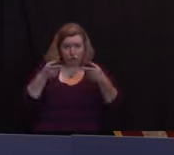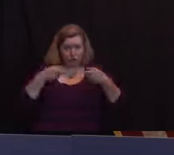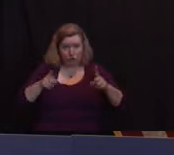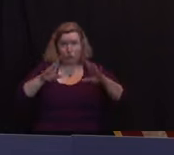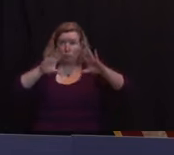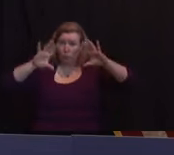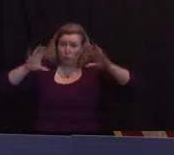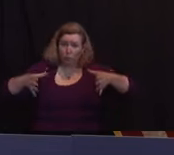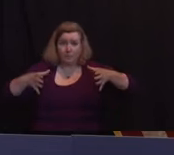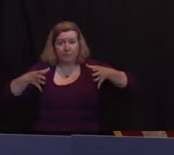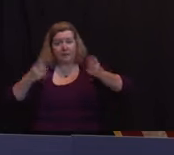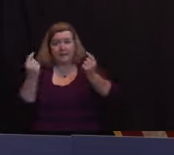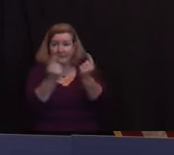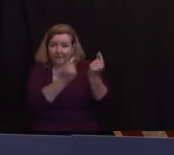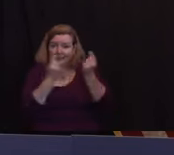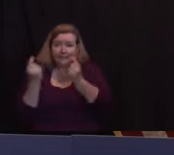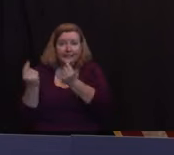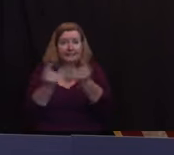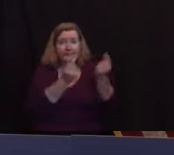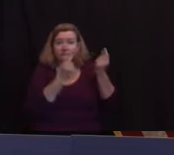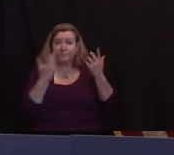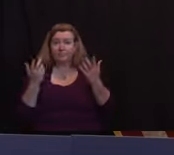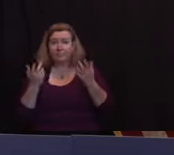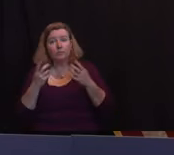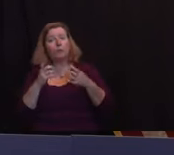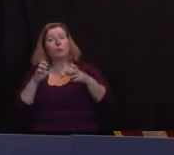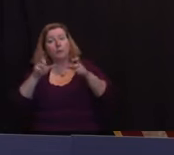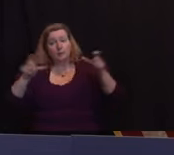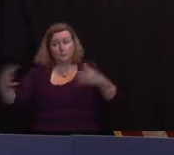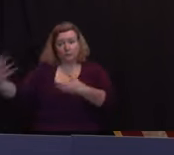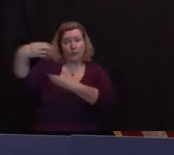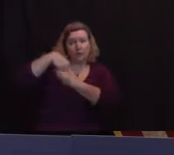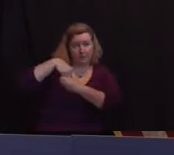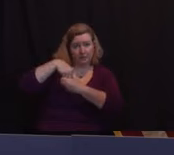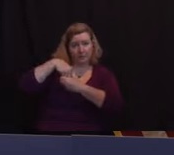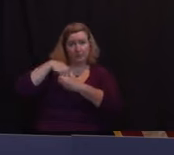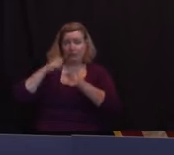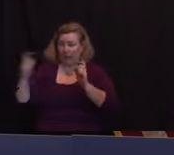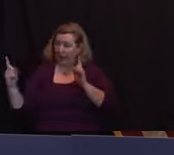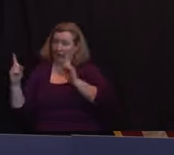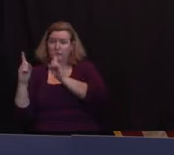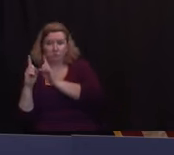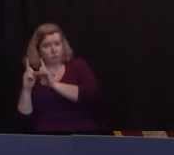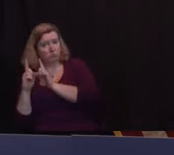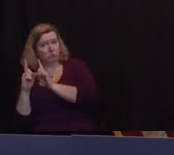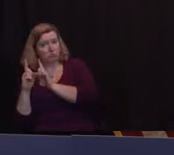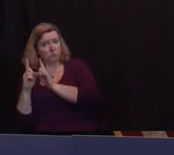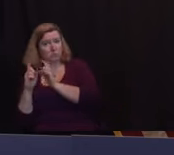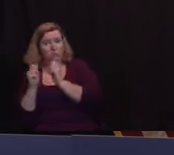vaccinated, participants may choose to have close contact with others without wearing a mask during the